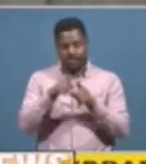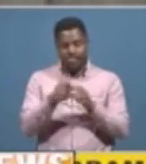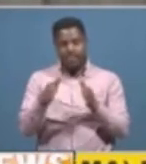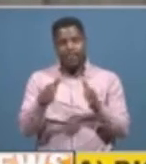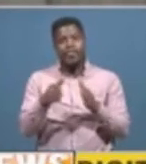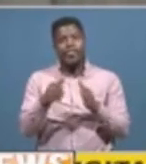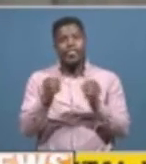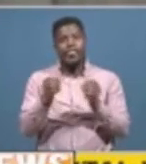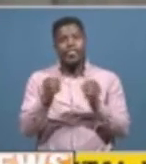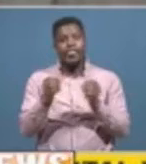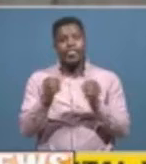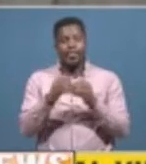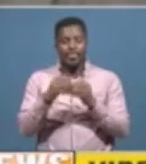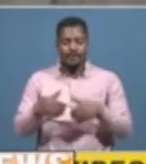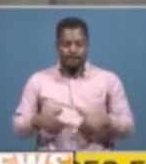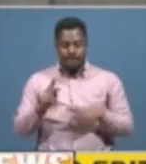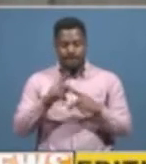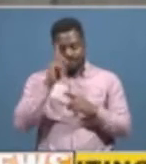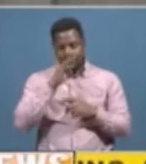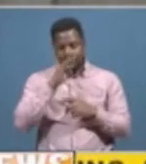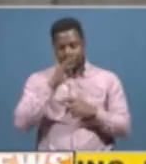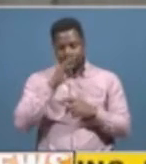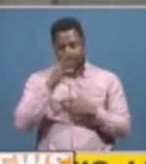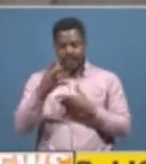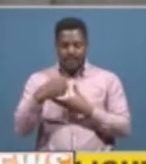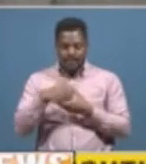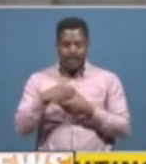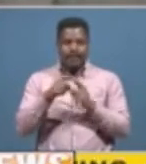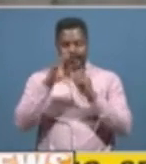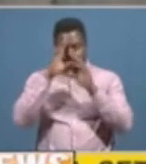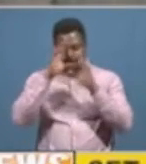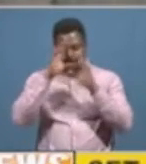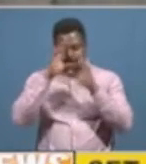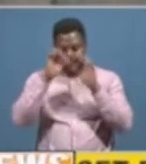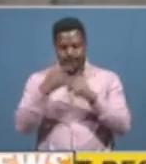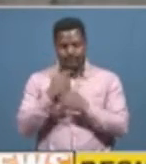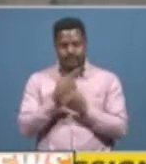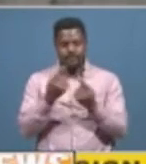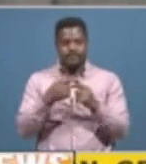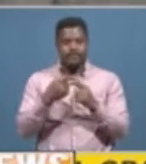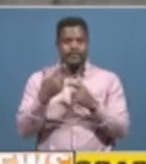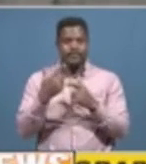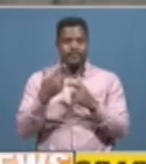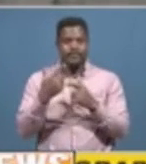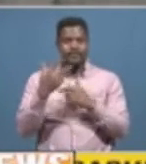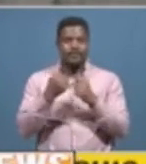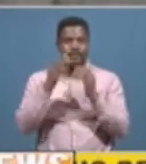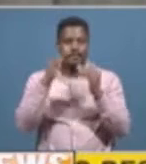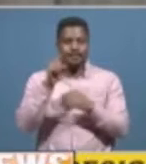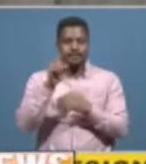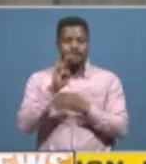More young people will be employed. And as the President said, in the next 3 years, we expect